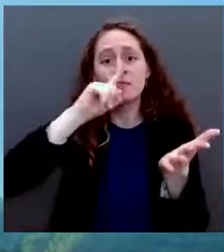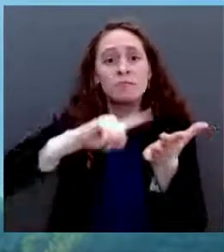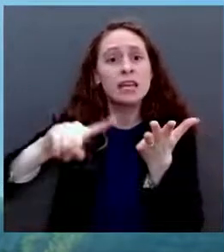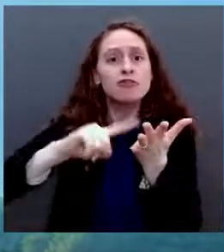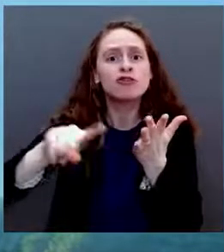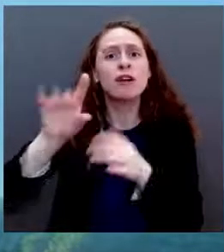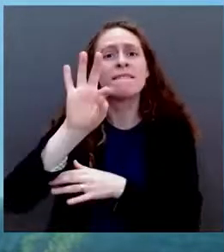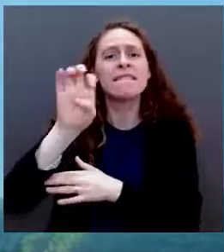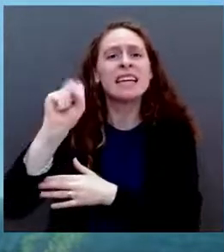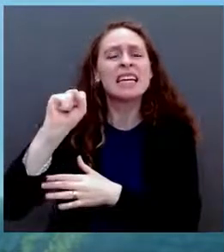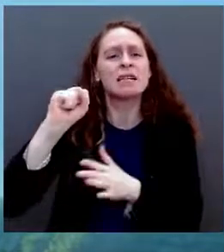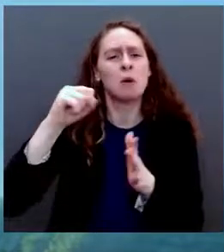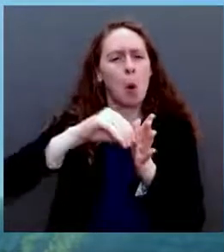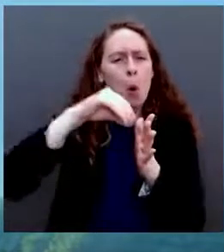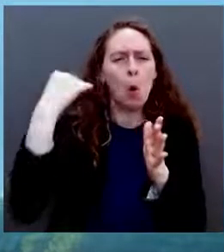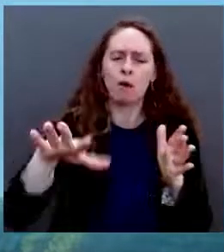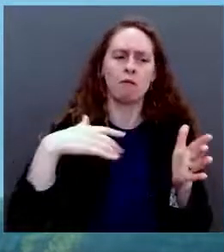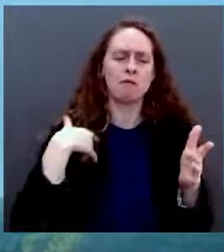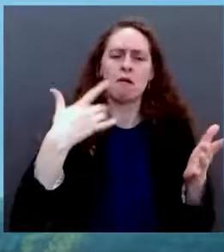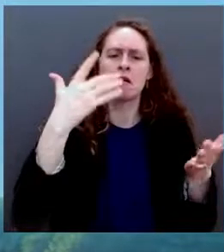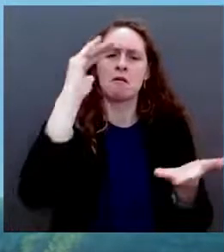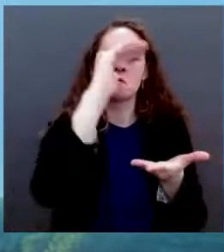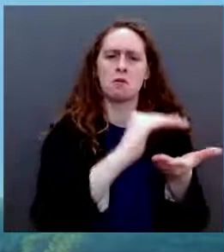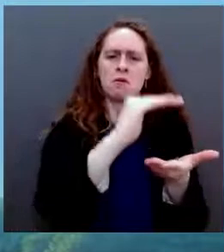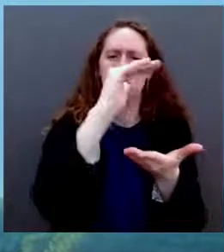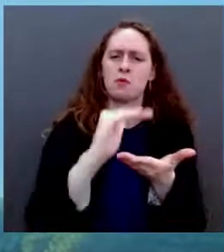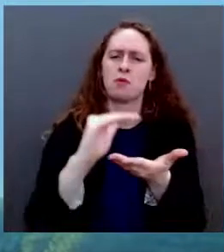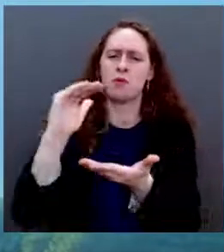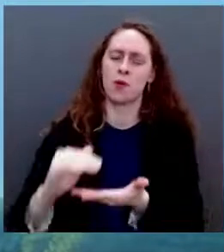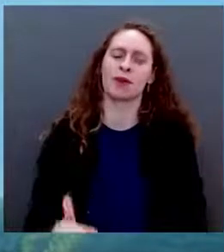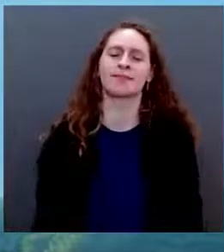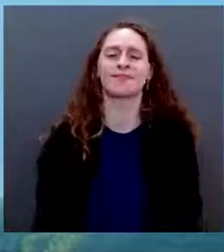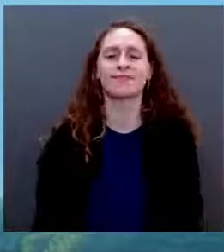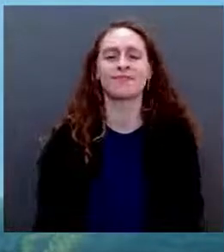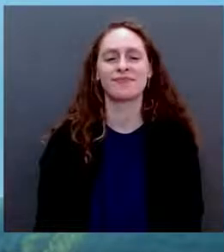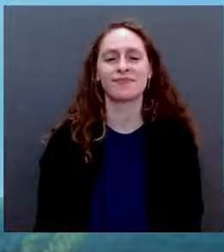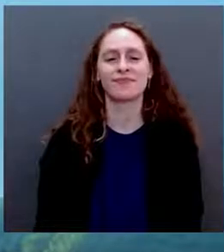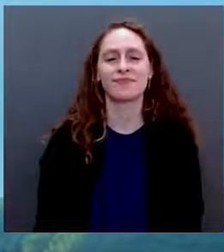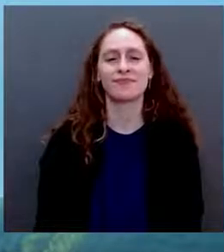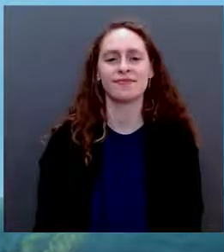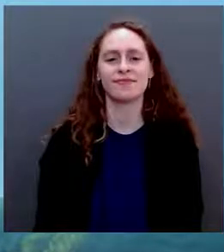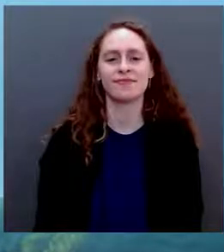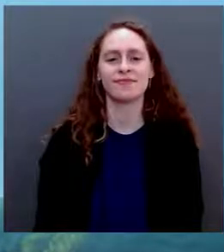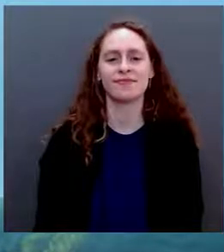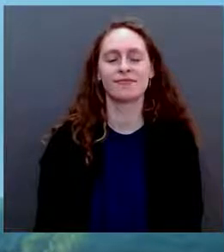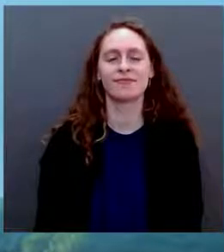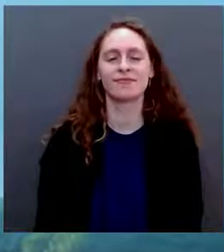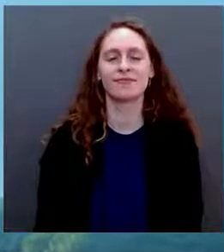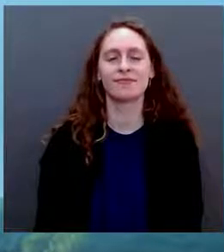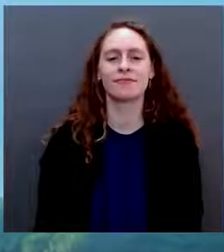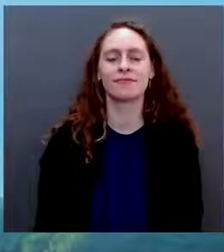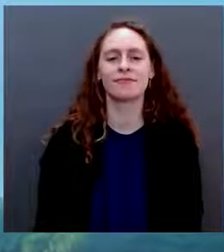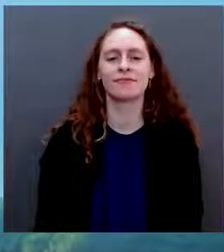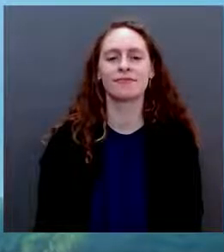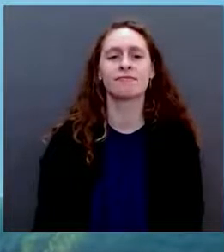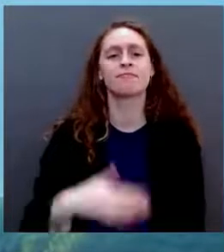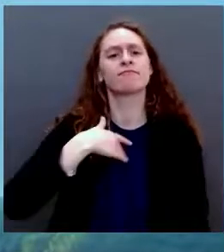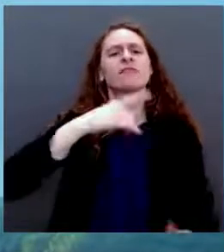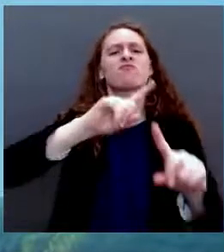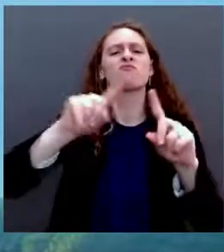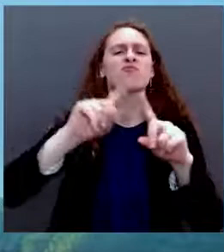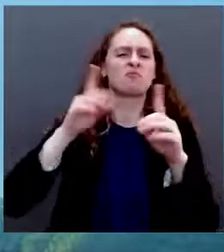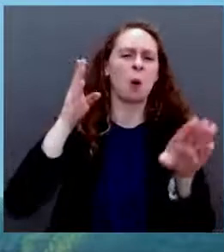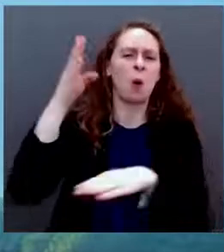existing facilities to modernize their operations, to allow them to expand their opportunities beyond the state border, to engage